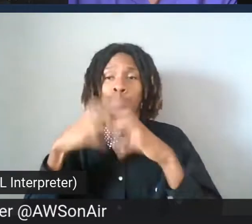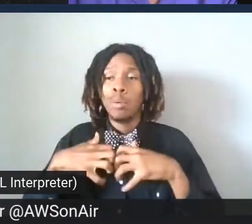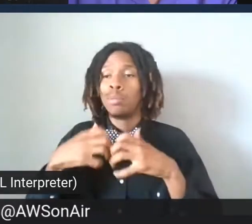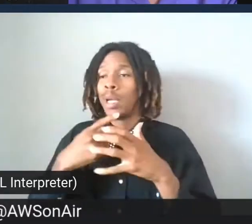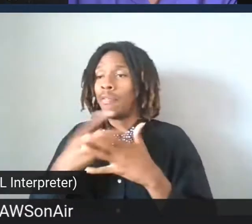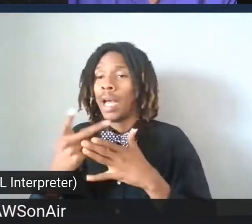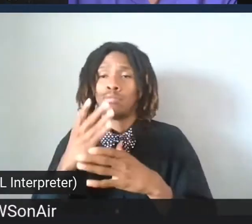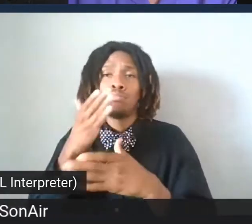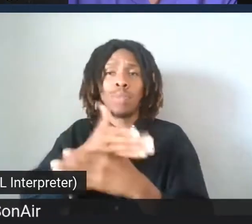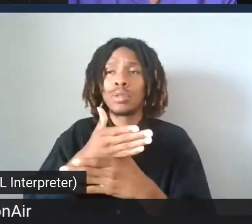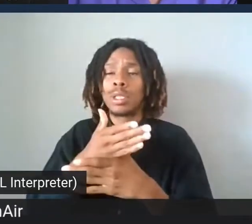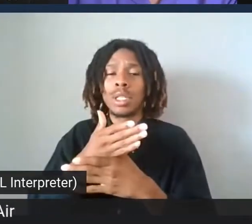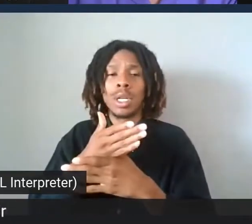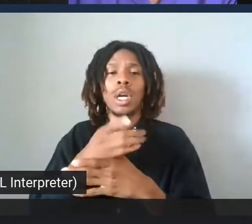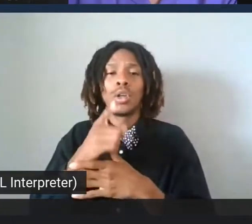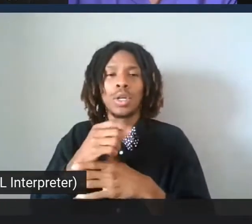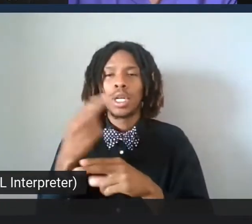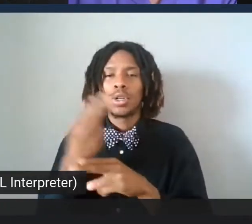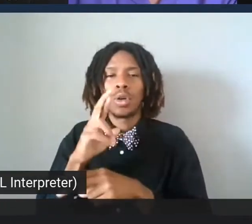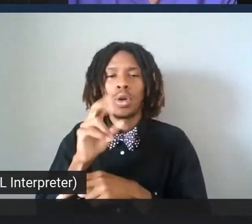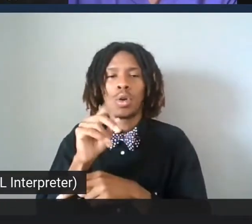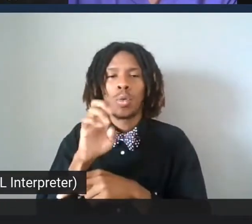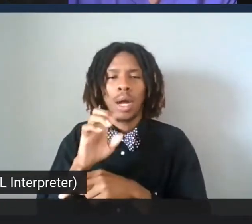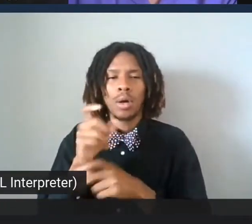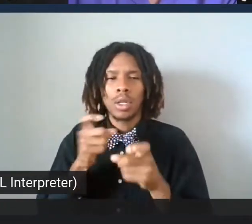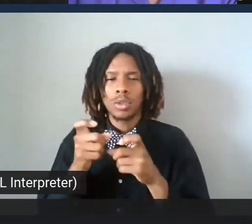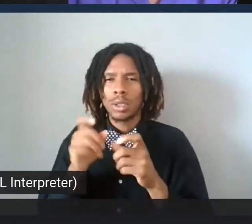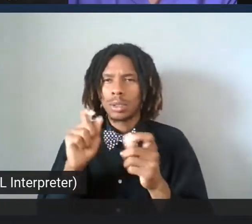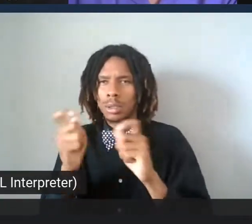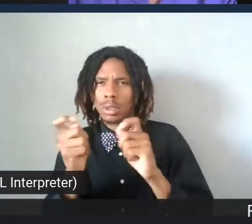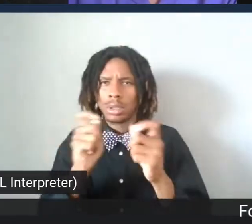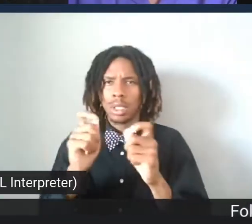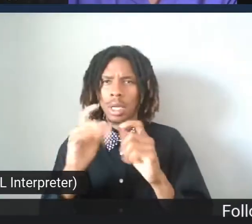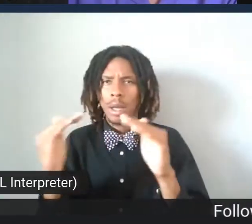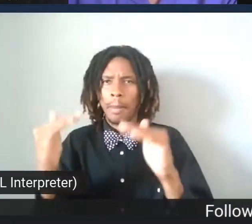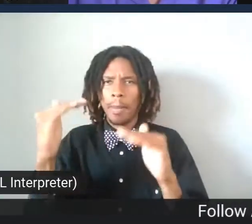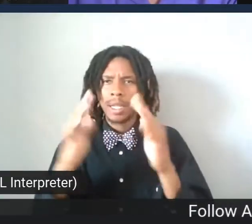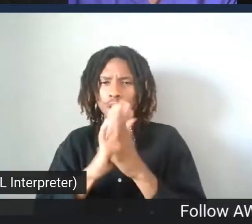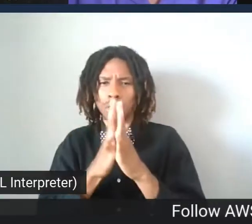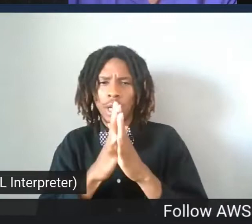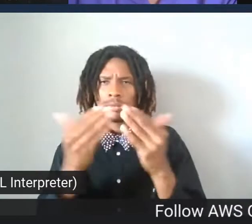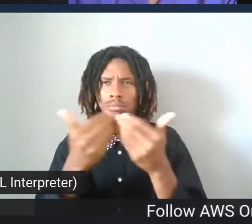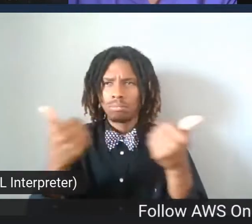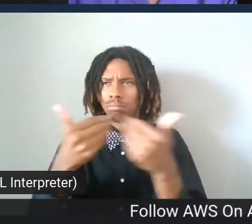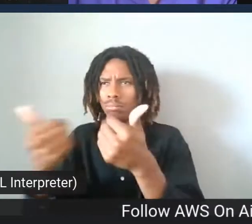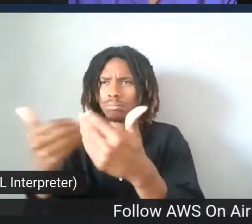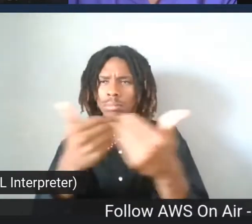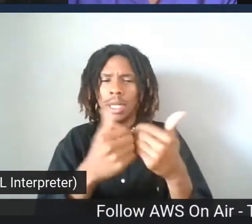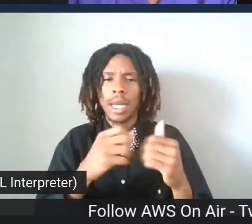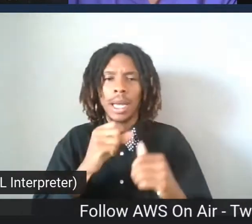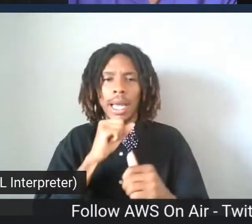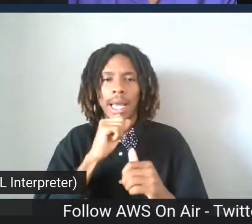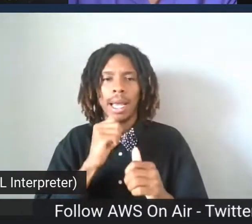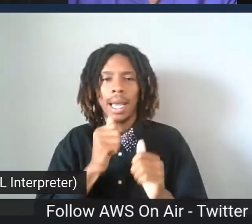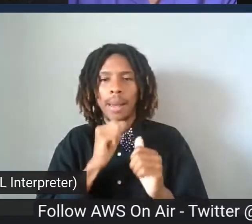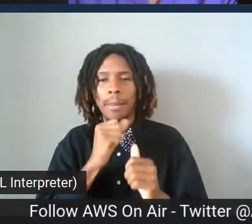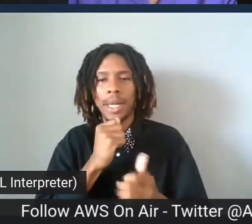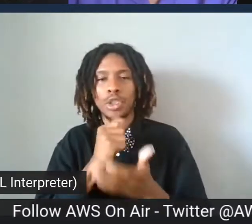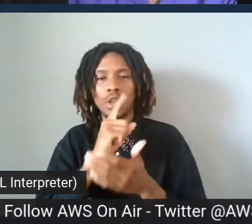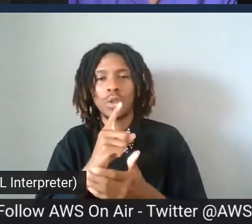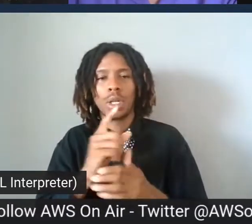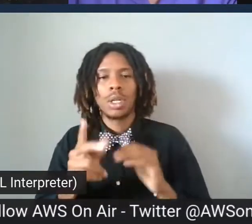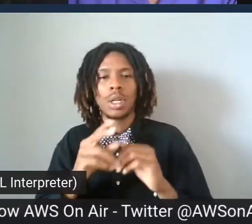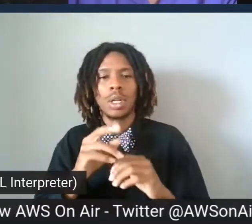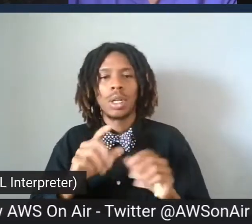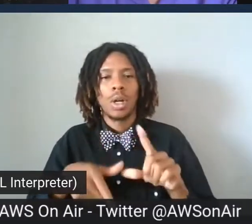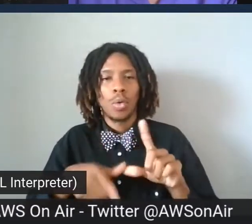any disruption. You can use your routing controls to quickly rebalance traffic amongst your application replicas to make sure you restore the